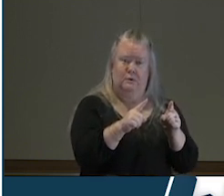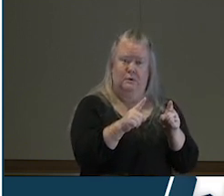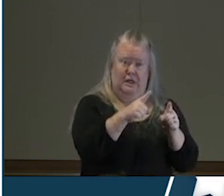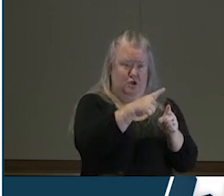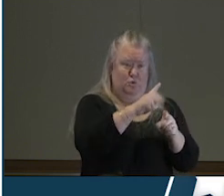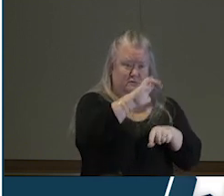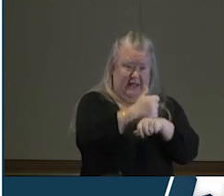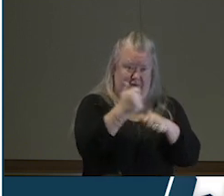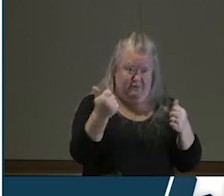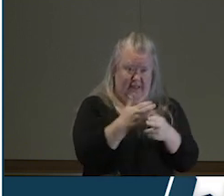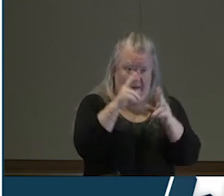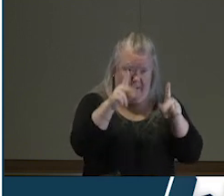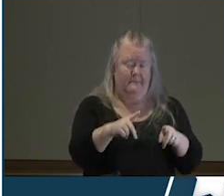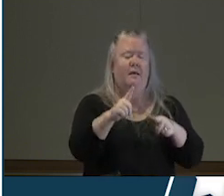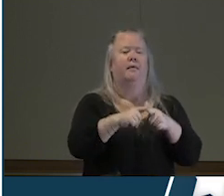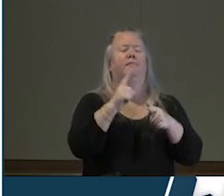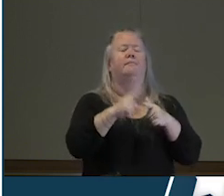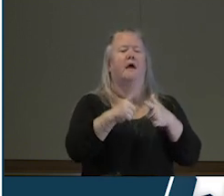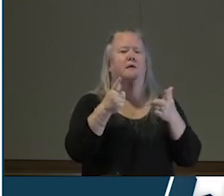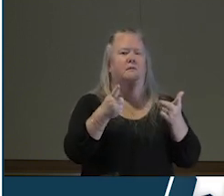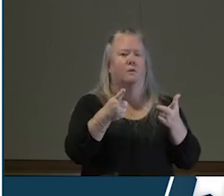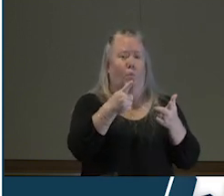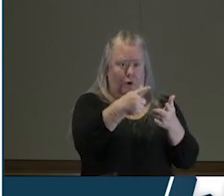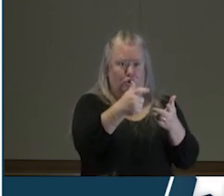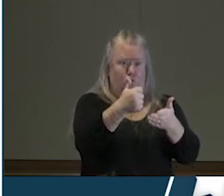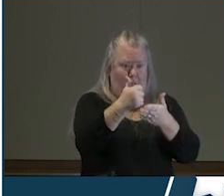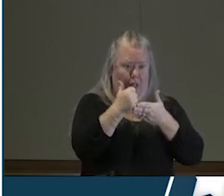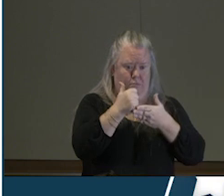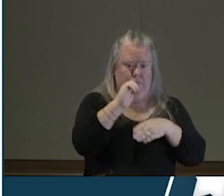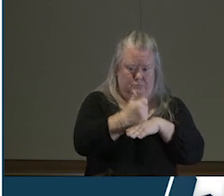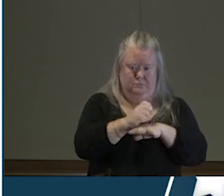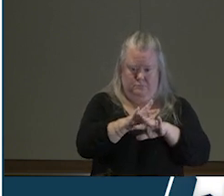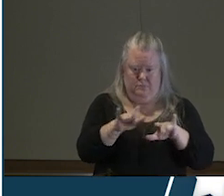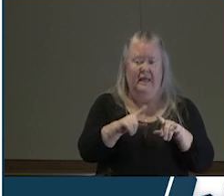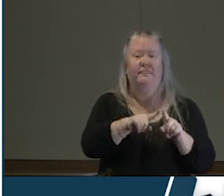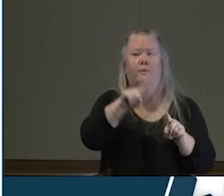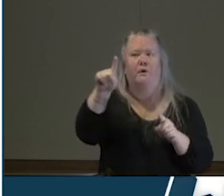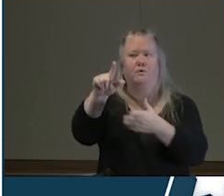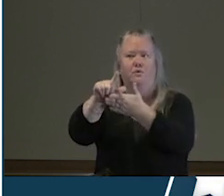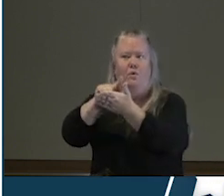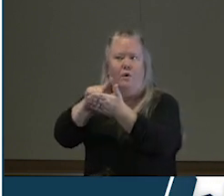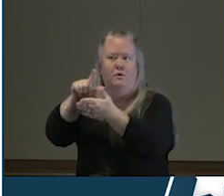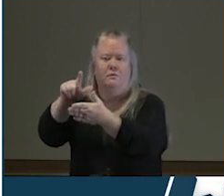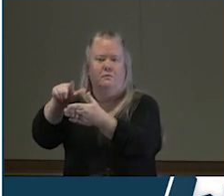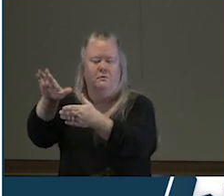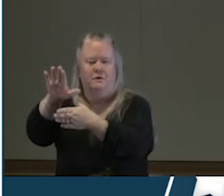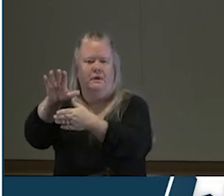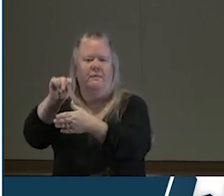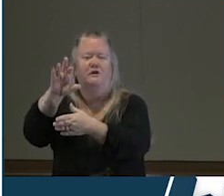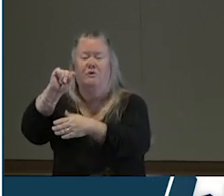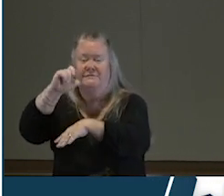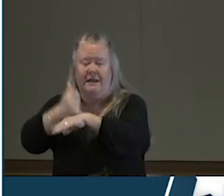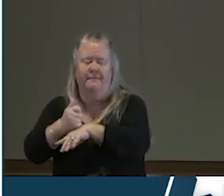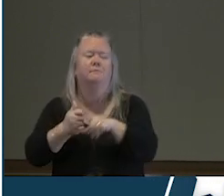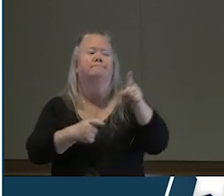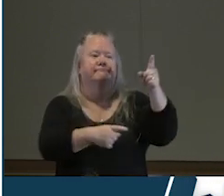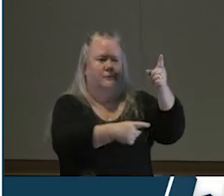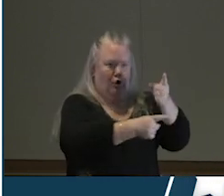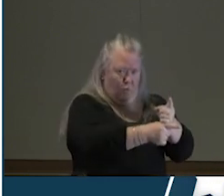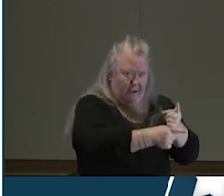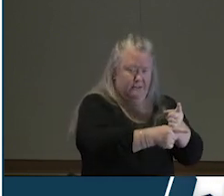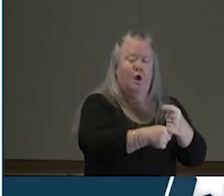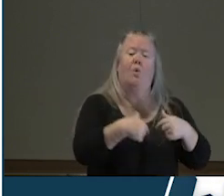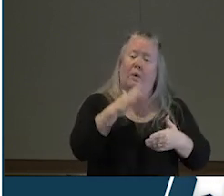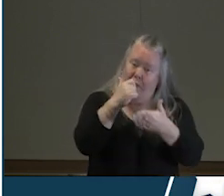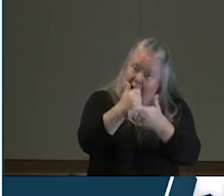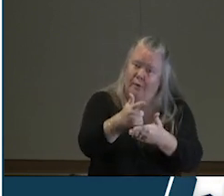pieces, whatever, and then once you guys help the setup, then we'll go to a lawyer to get the trust set up. Correct. We will